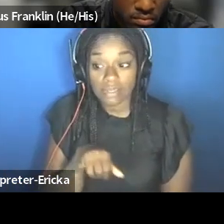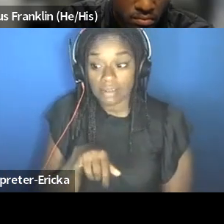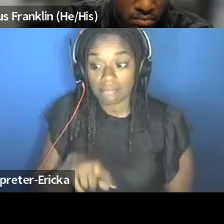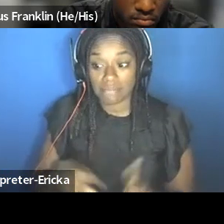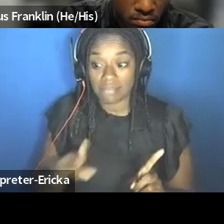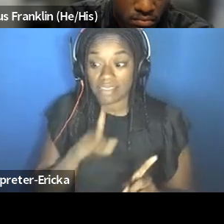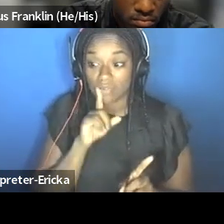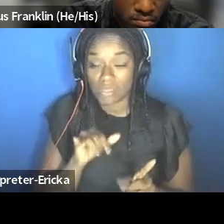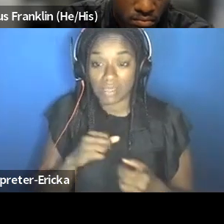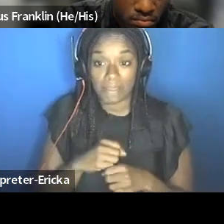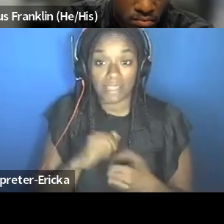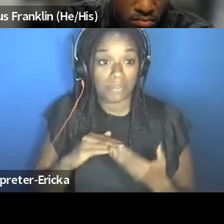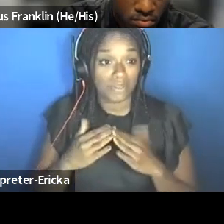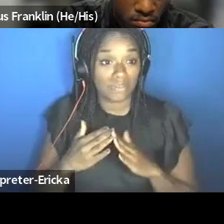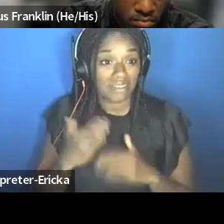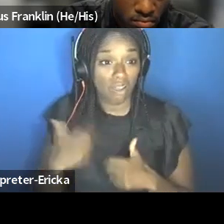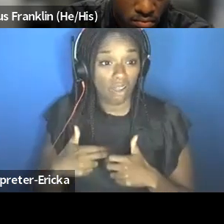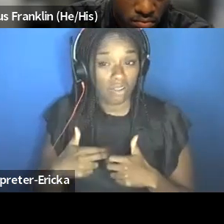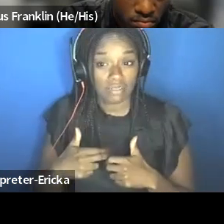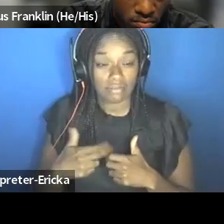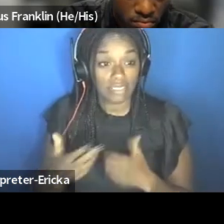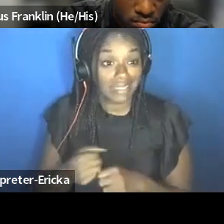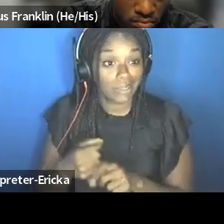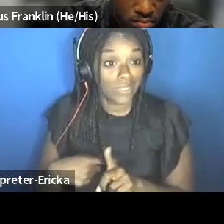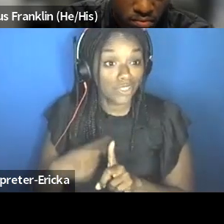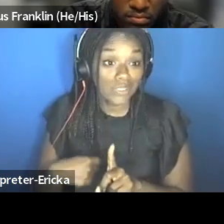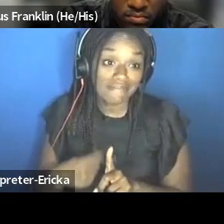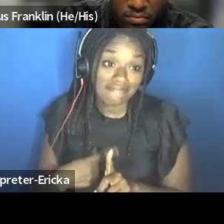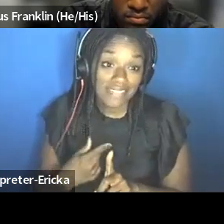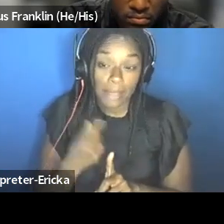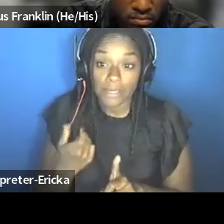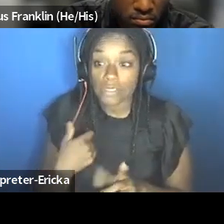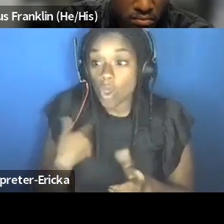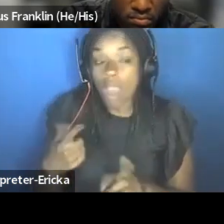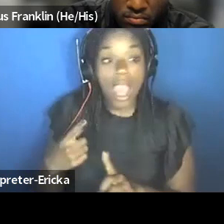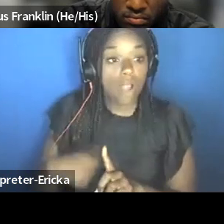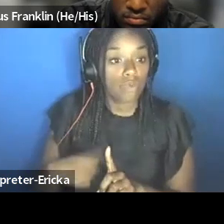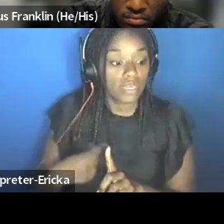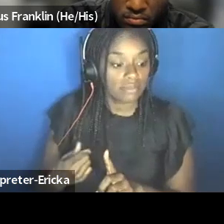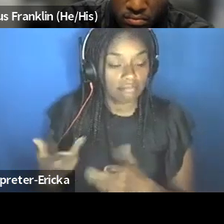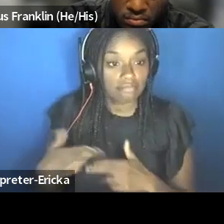made our communities really hard to get rentals in, right? Because people are like, I'm just going to rent this out on short